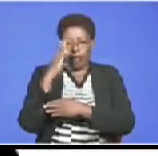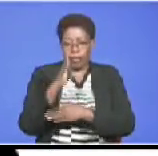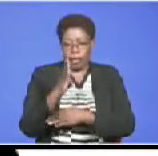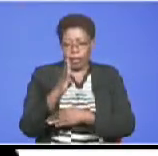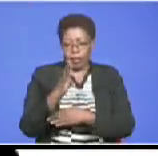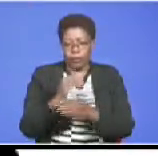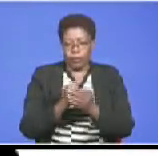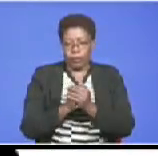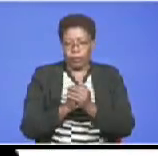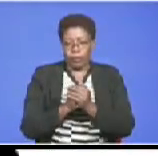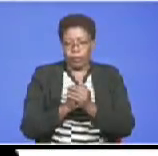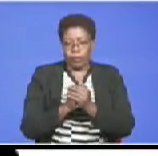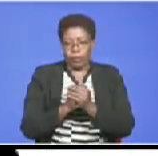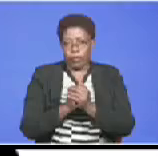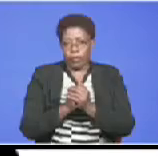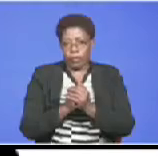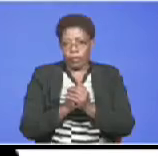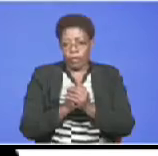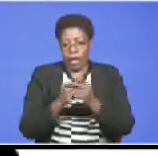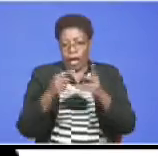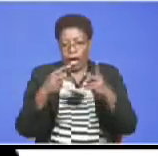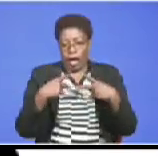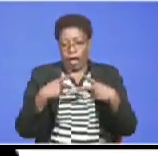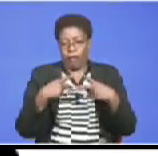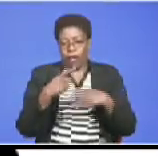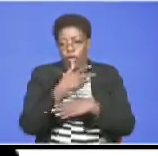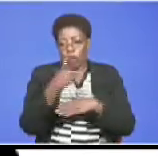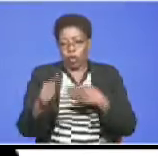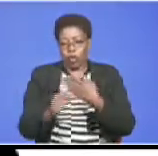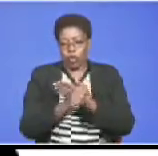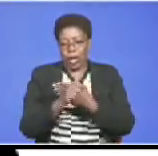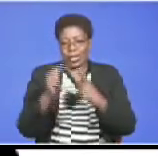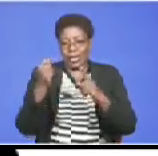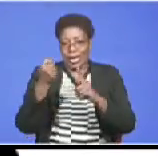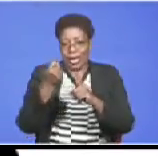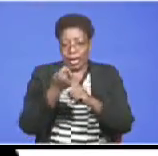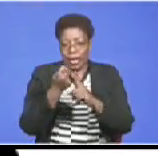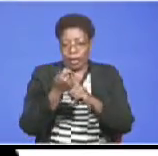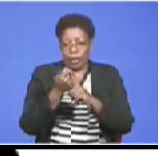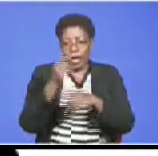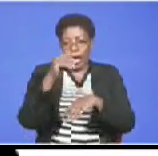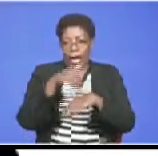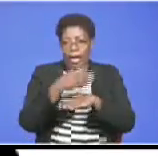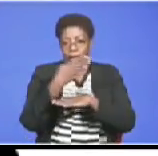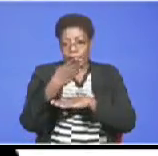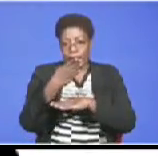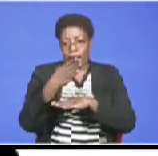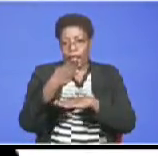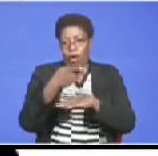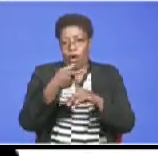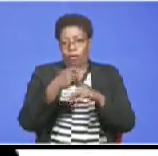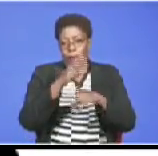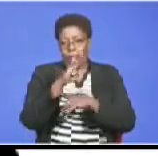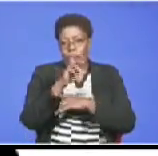such apparent threats aimed at their continued employments as members of the bar or as law enforcement officers.